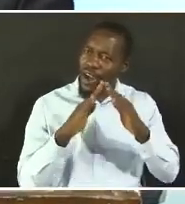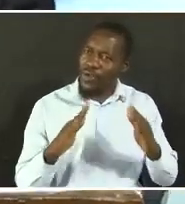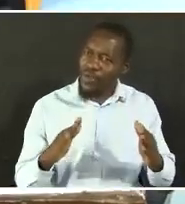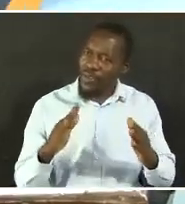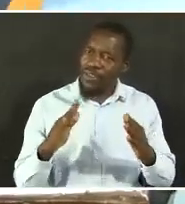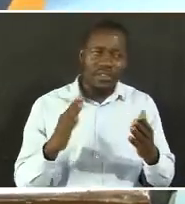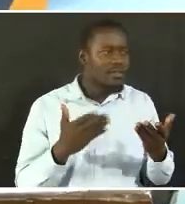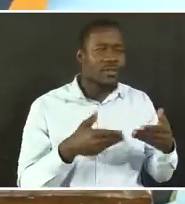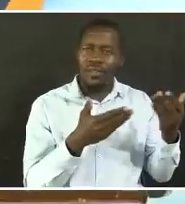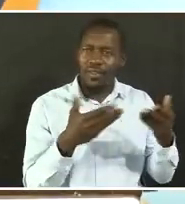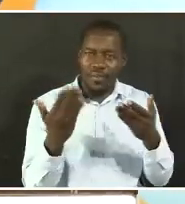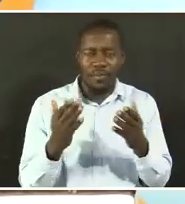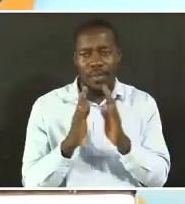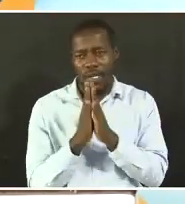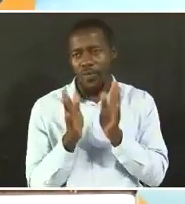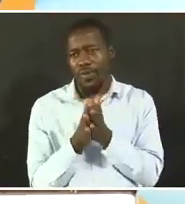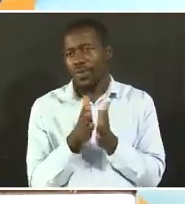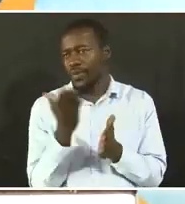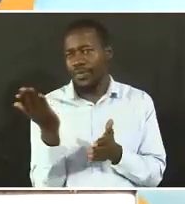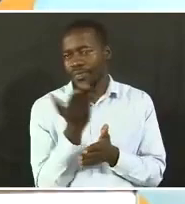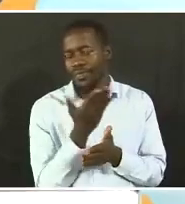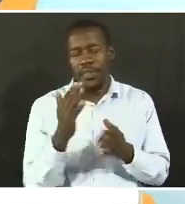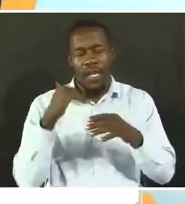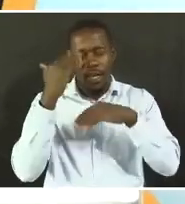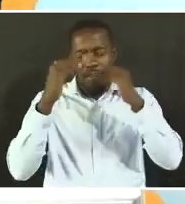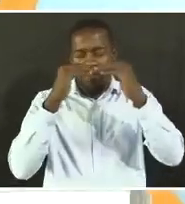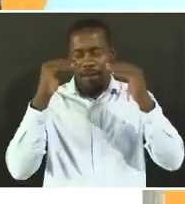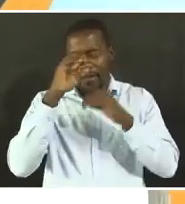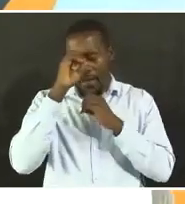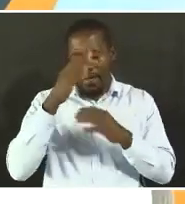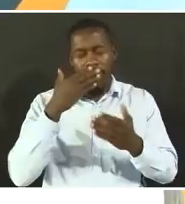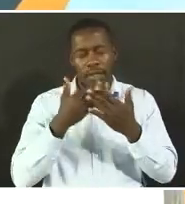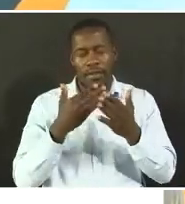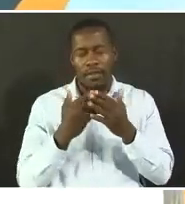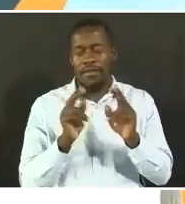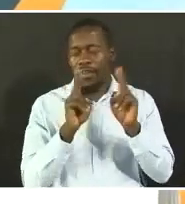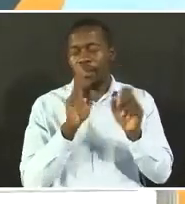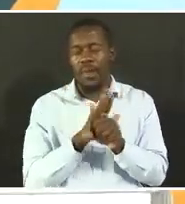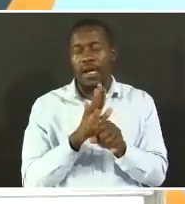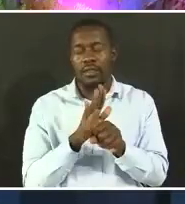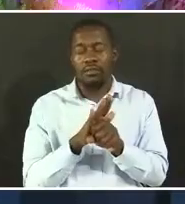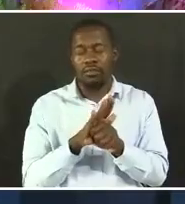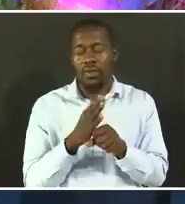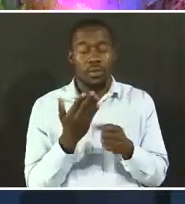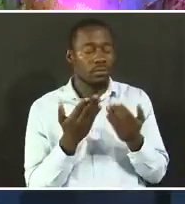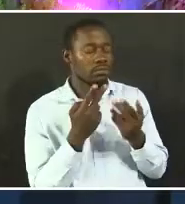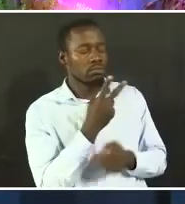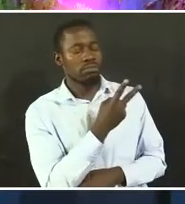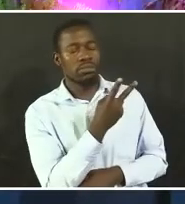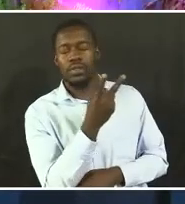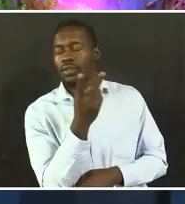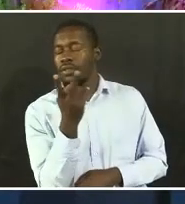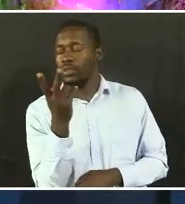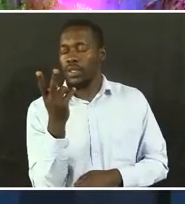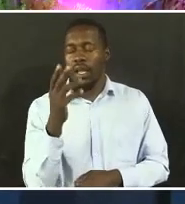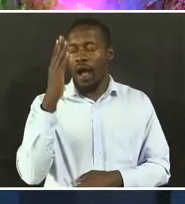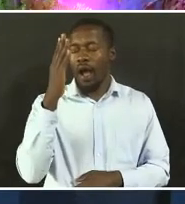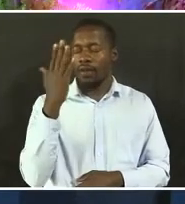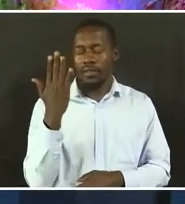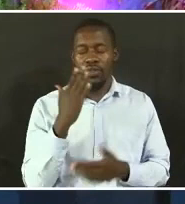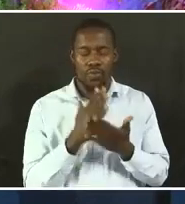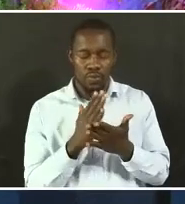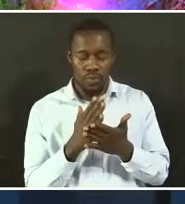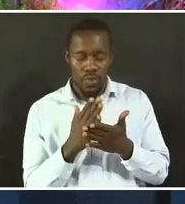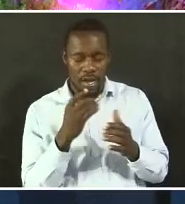you. Heavenly Father, thank you very much. With uplifted hands, we are saying that God, we are living in the last days, even